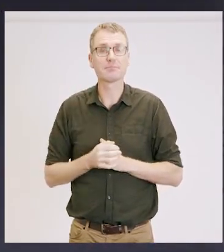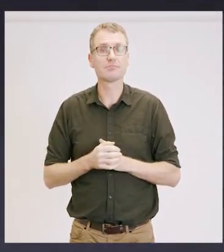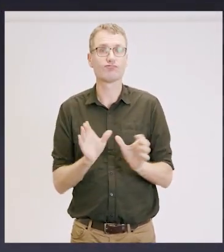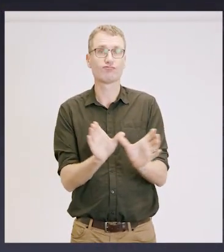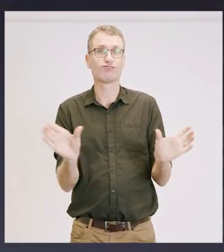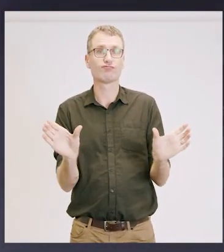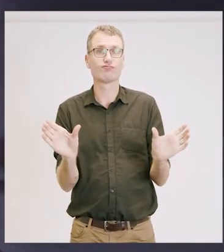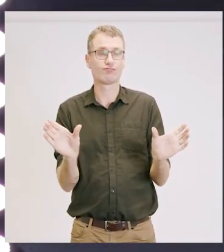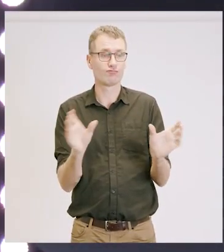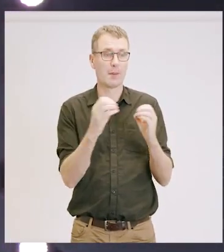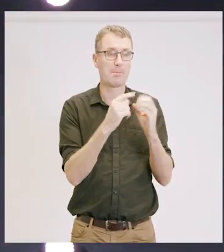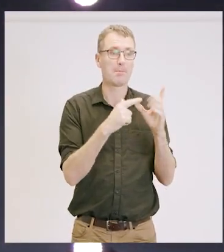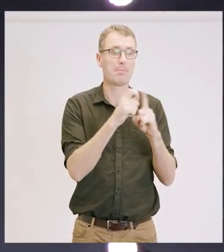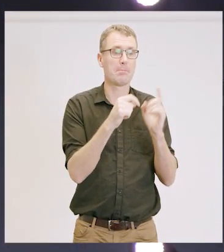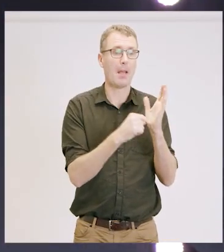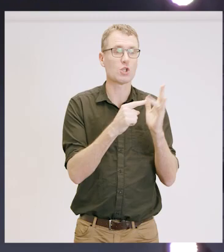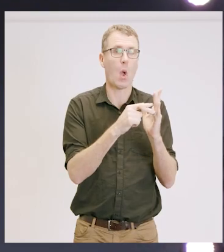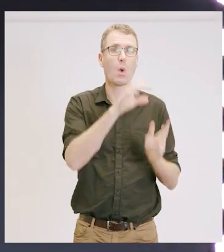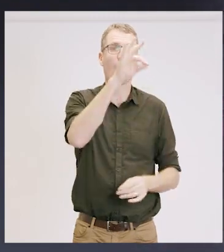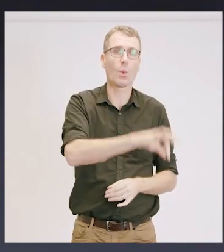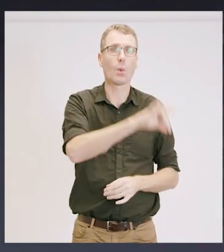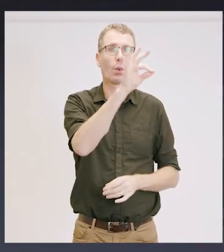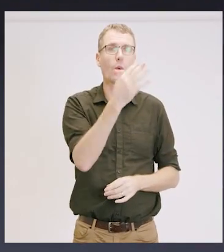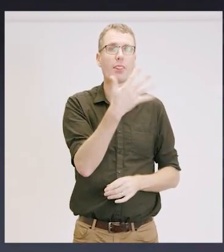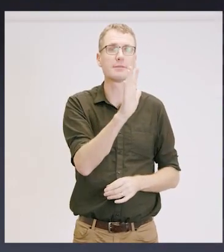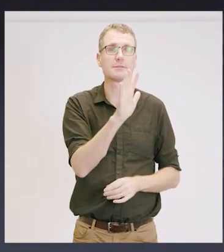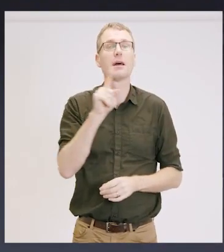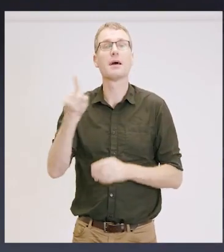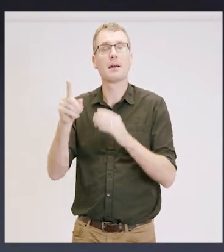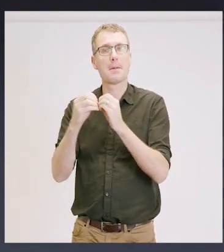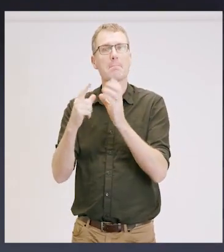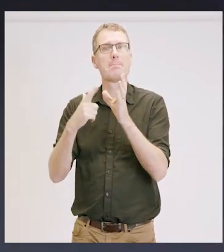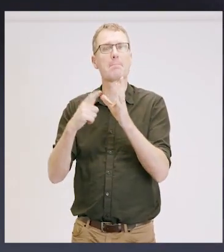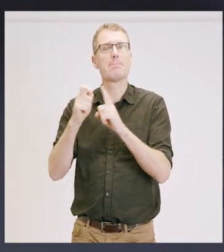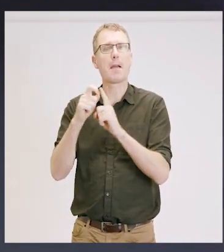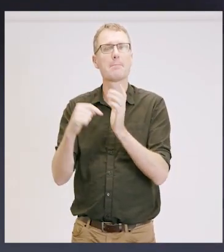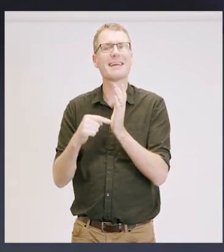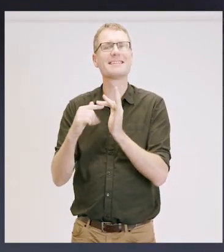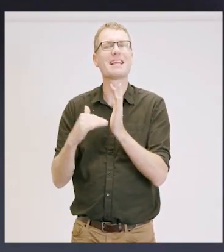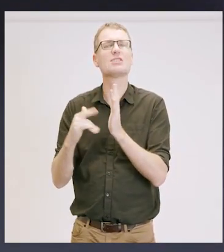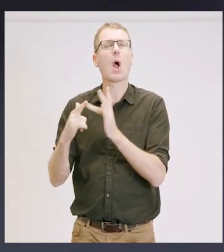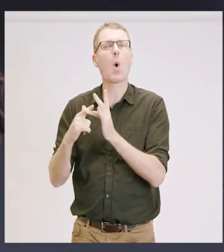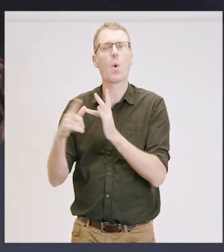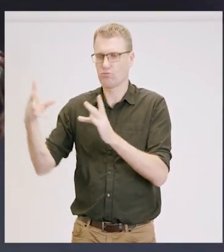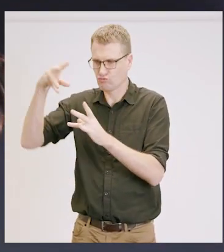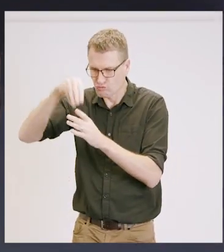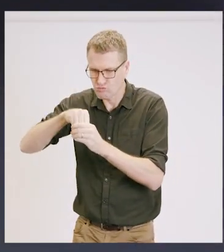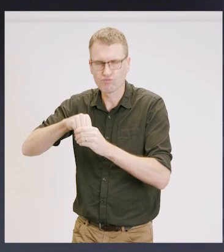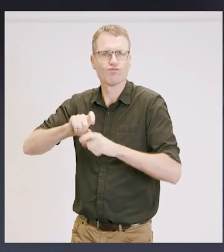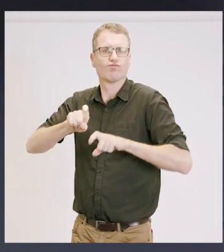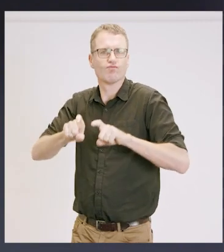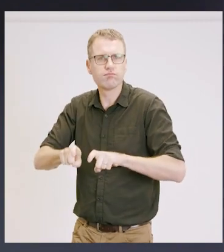says. So that's the difference between bapto, dipping it in, and baptizo, which is absolutely having it drenched. It's